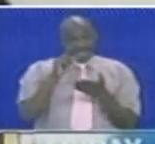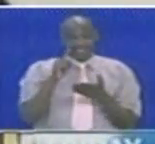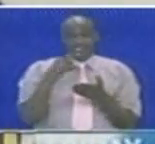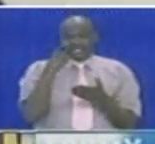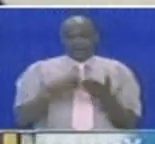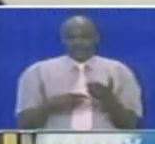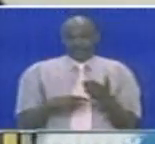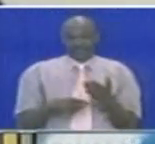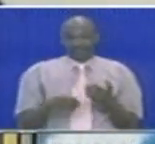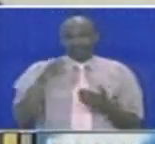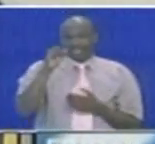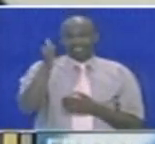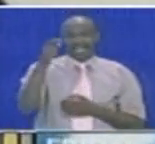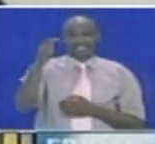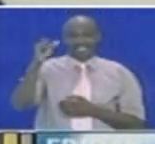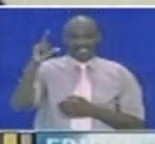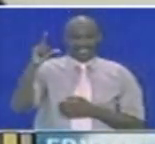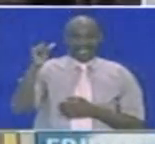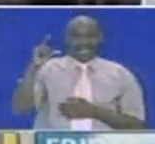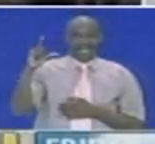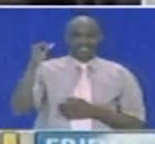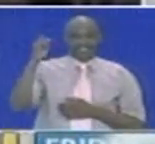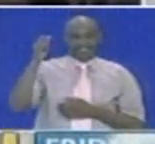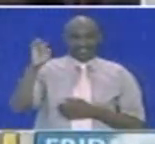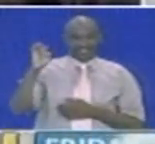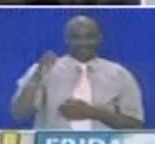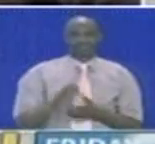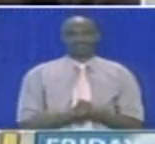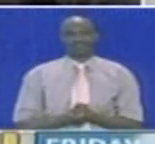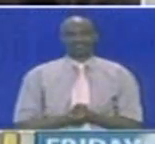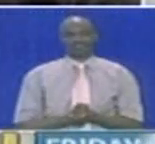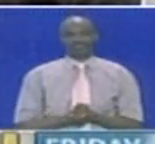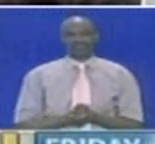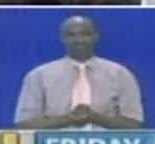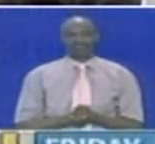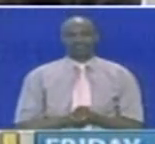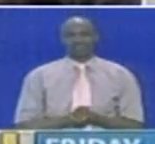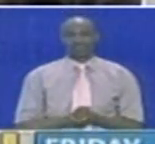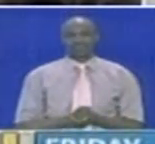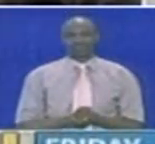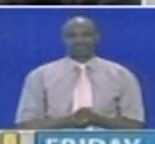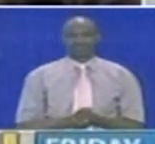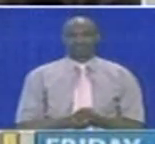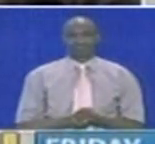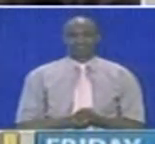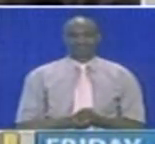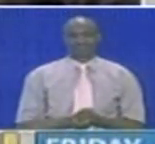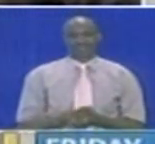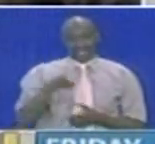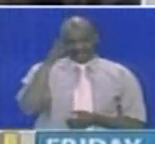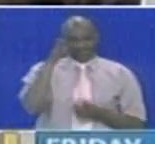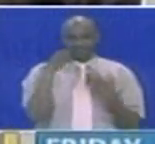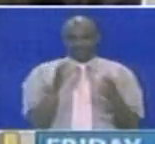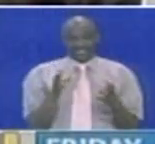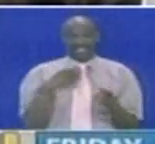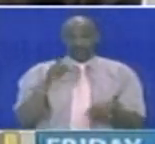say satellite, satellite, not satellite. Great. Satellite. Satellite, got it. Willis, it's time